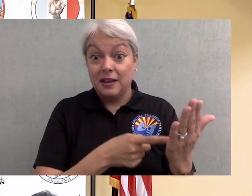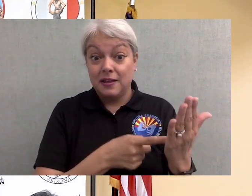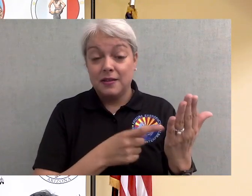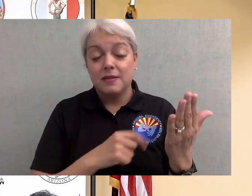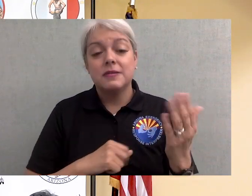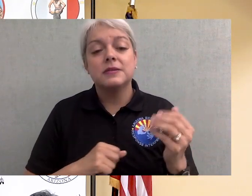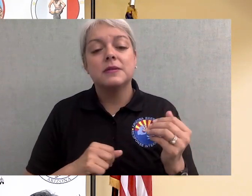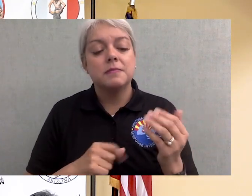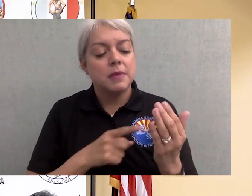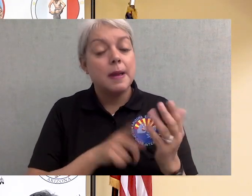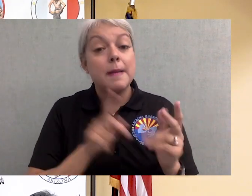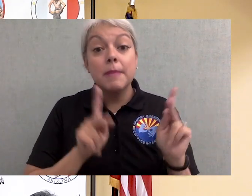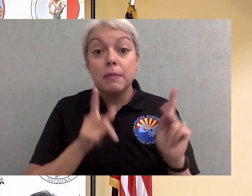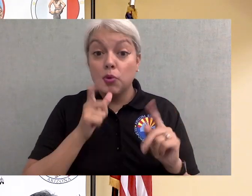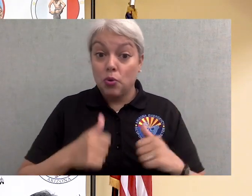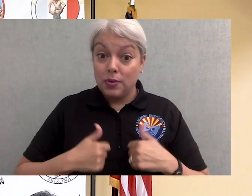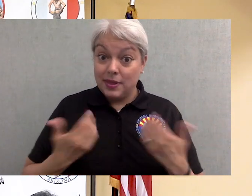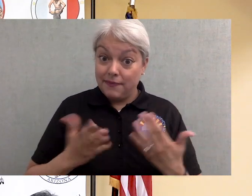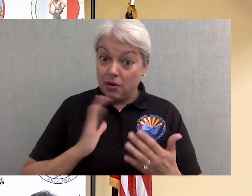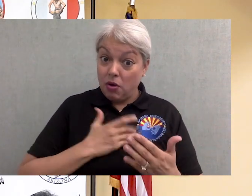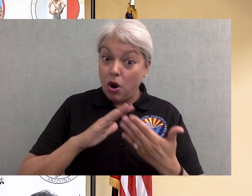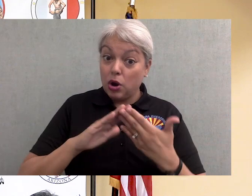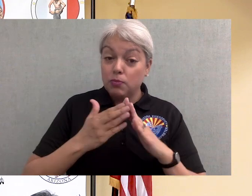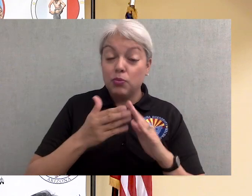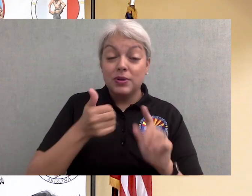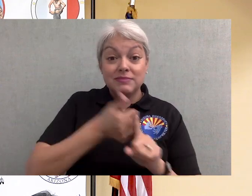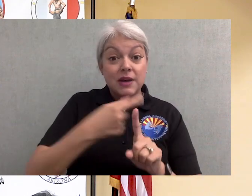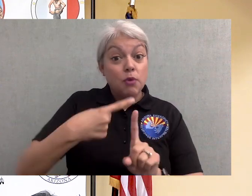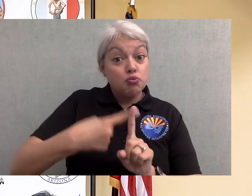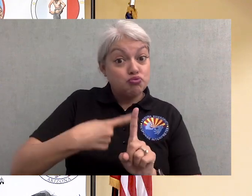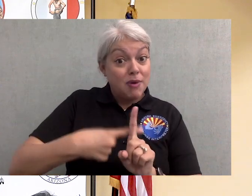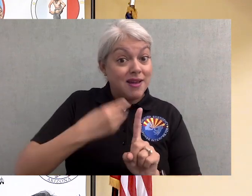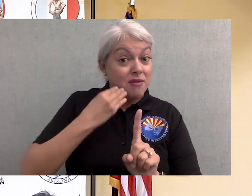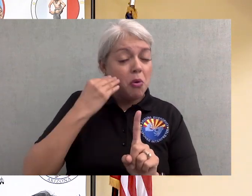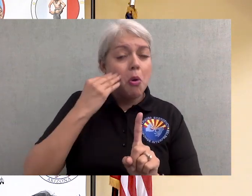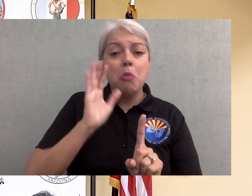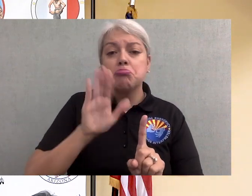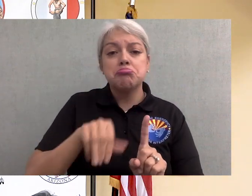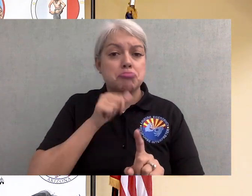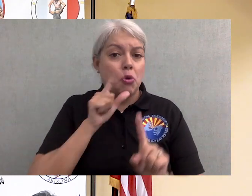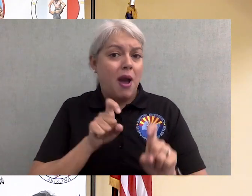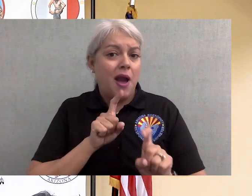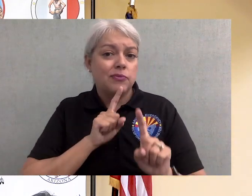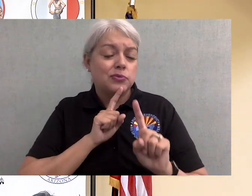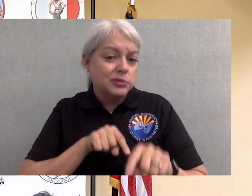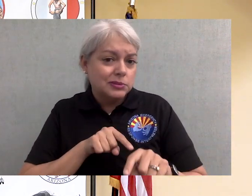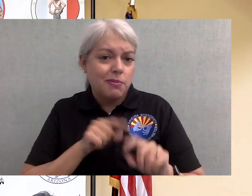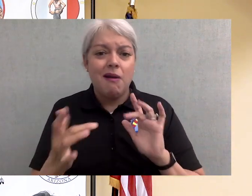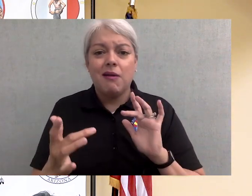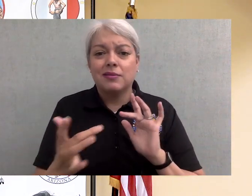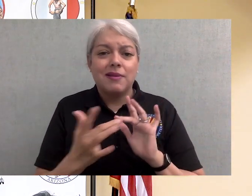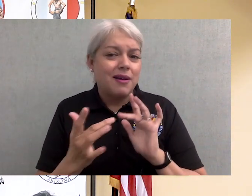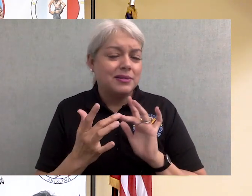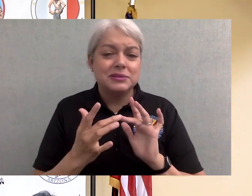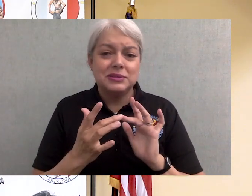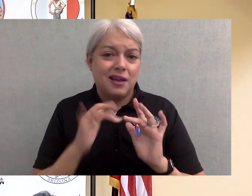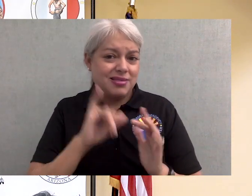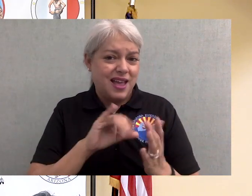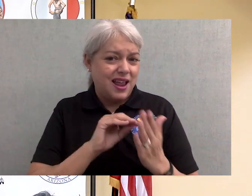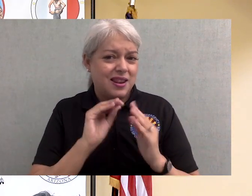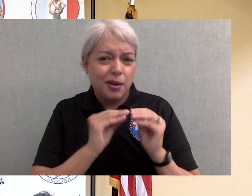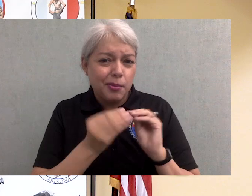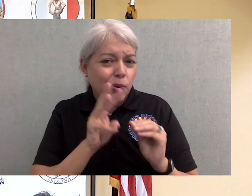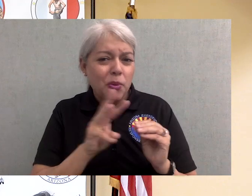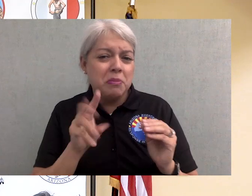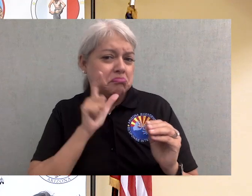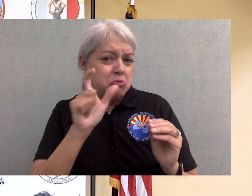our community that are renters, they don't need to respond or contact the number or the website because